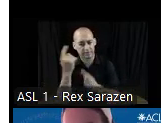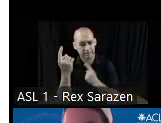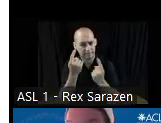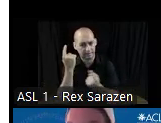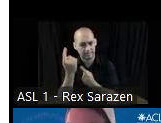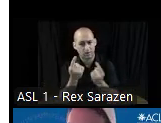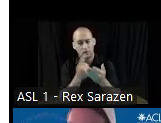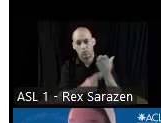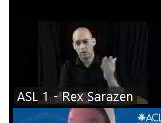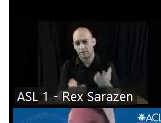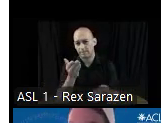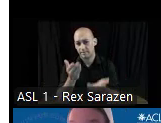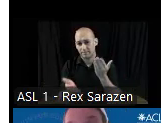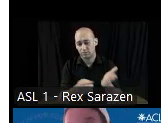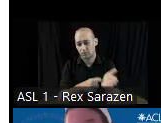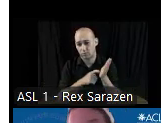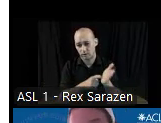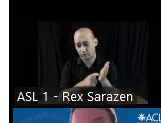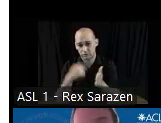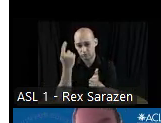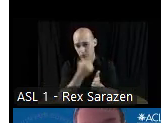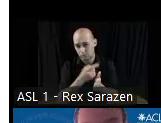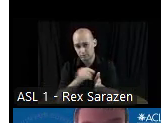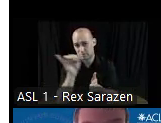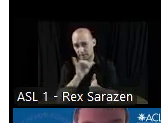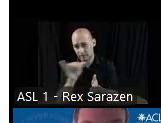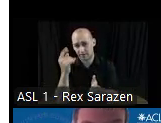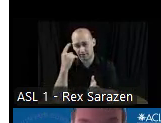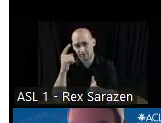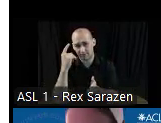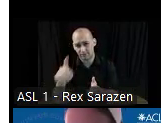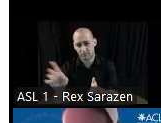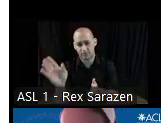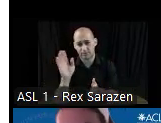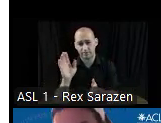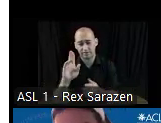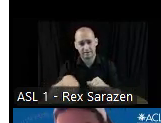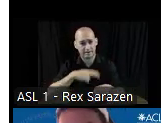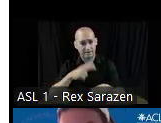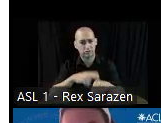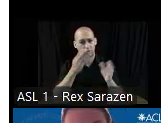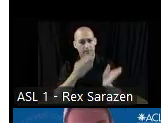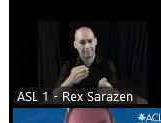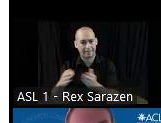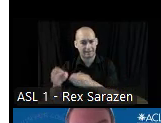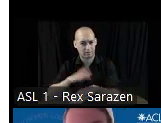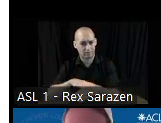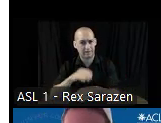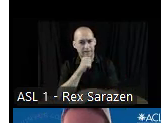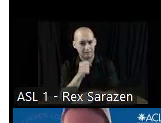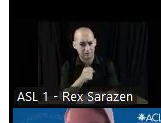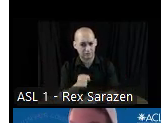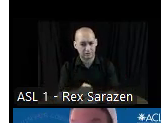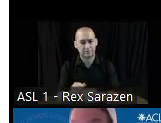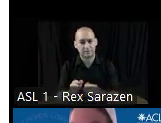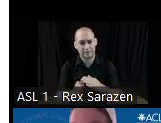it might take and look like to have a national plan on aging and to